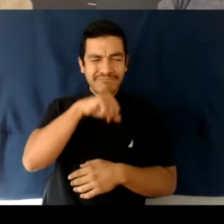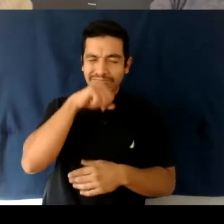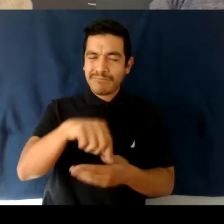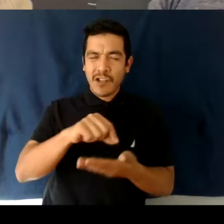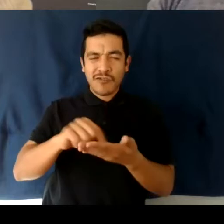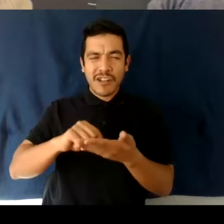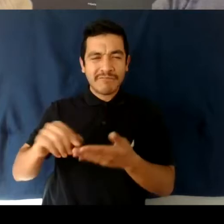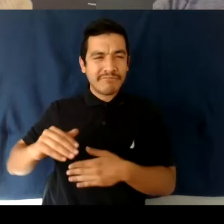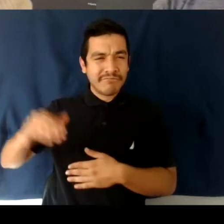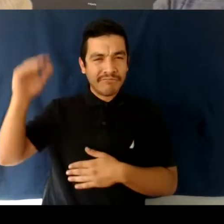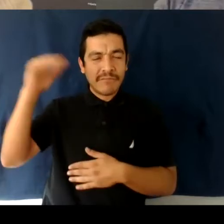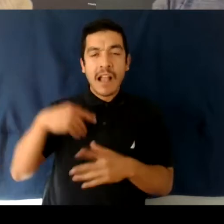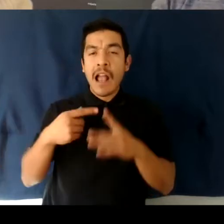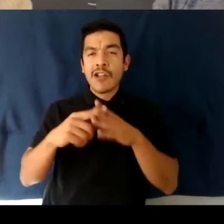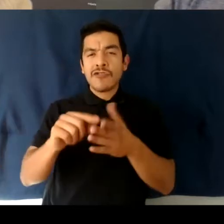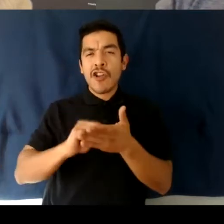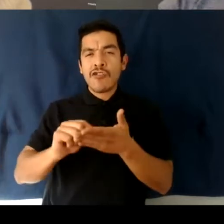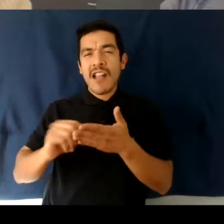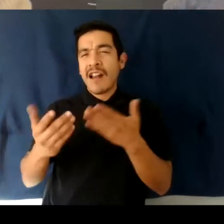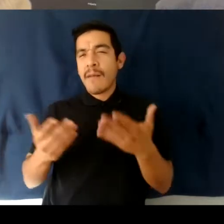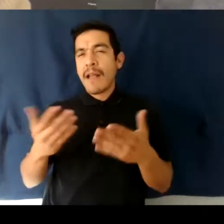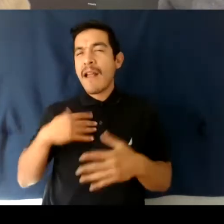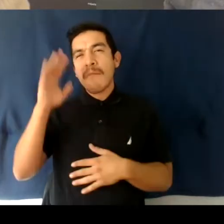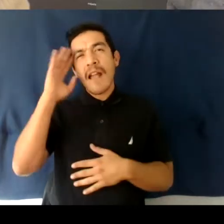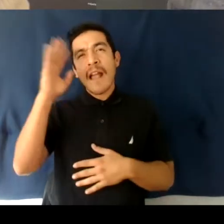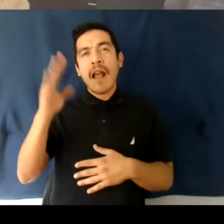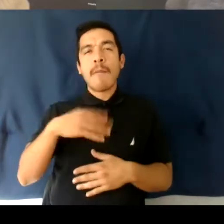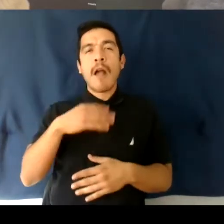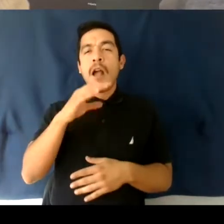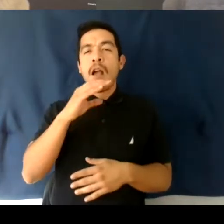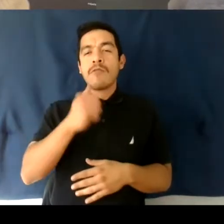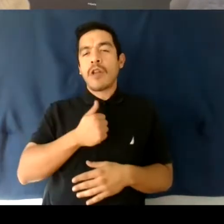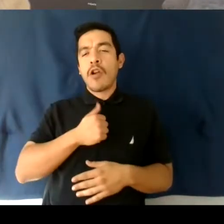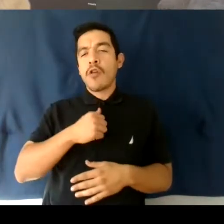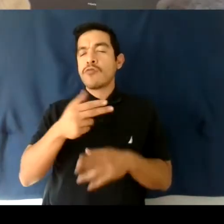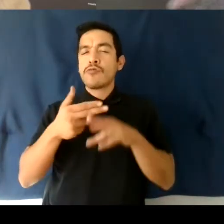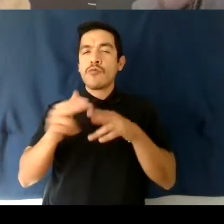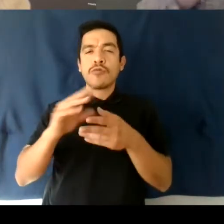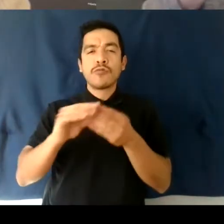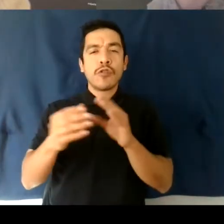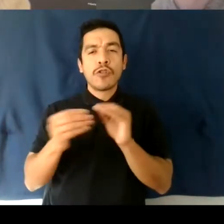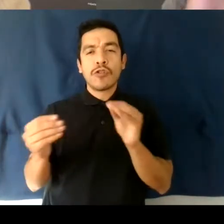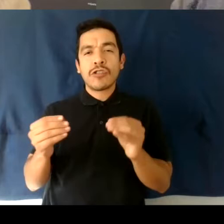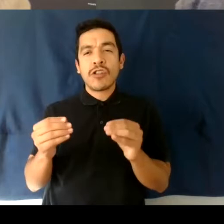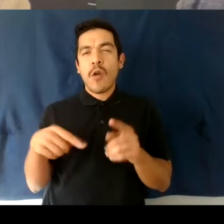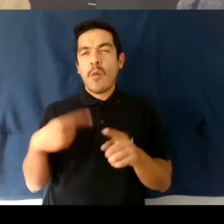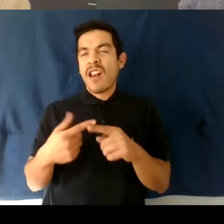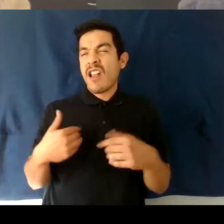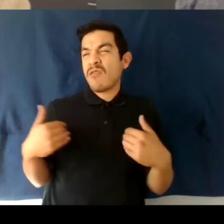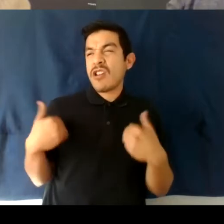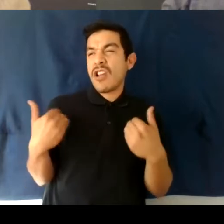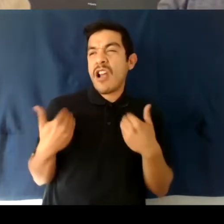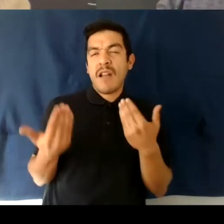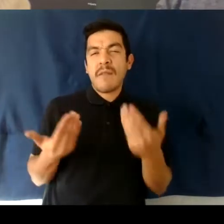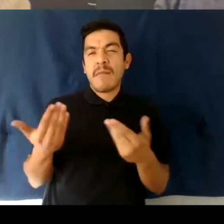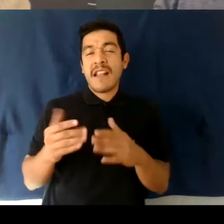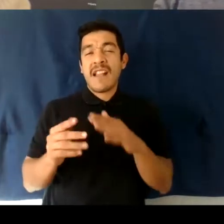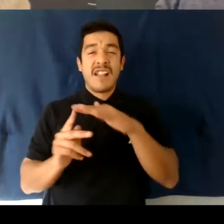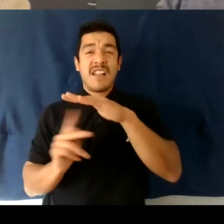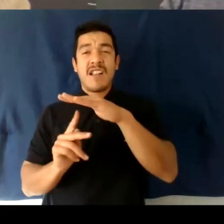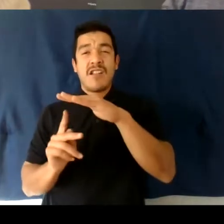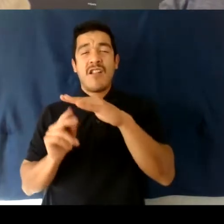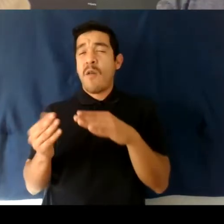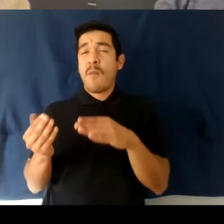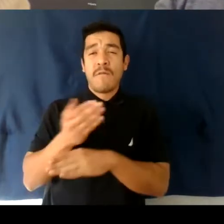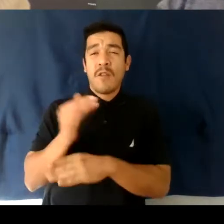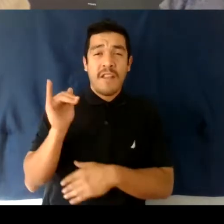writing. I started writing, like making up my own short stories as young as like probably kindergarten or even